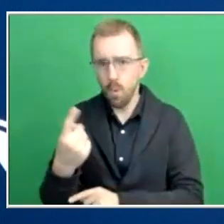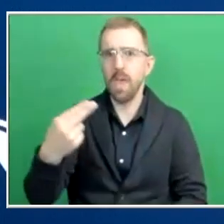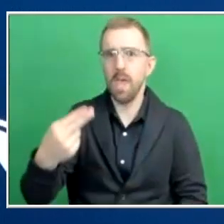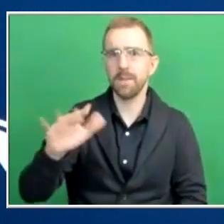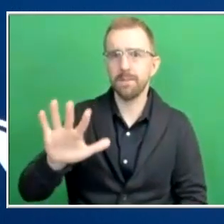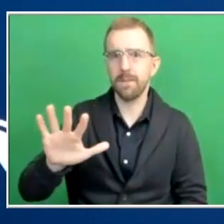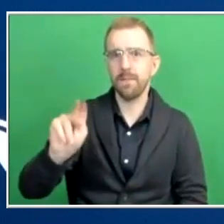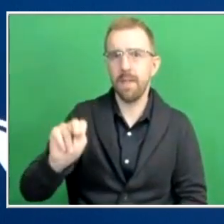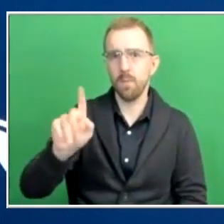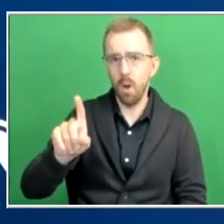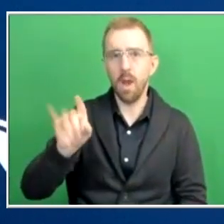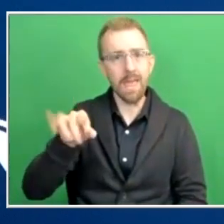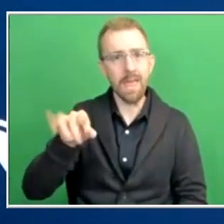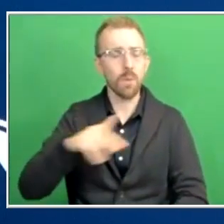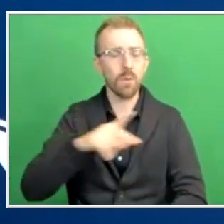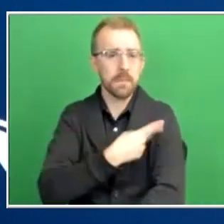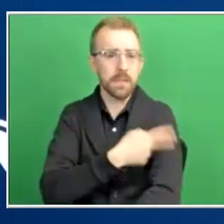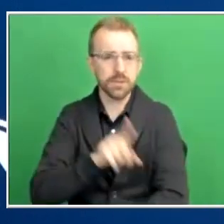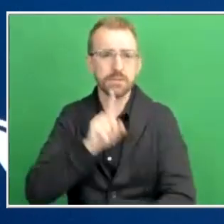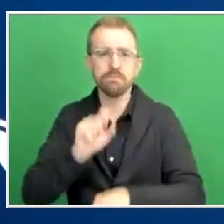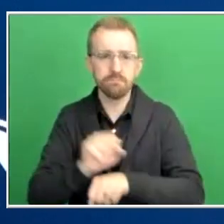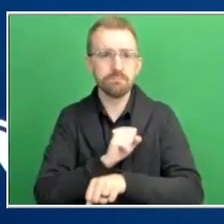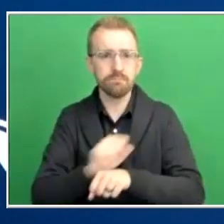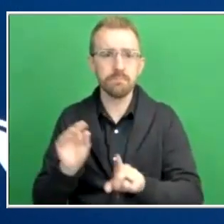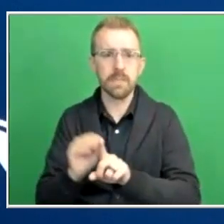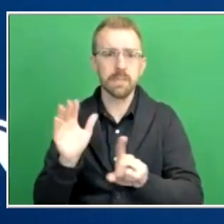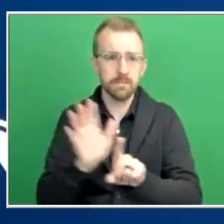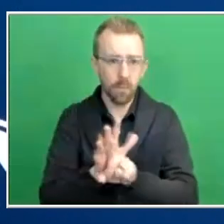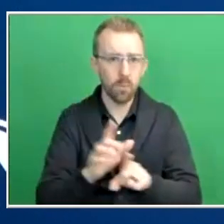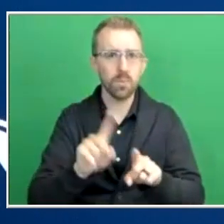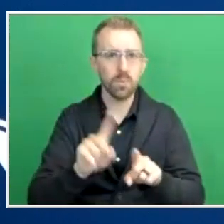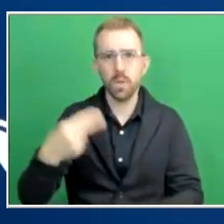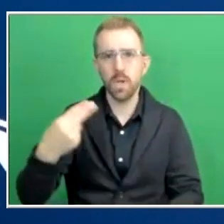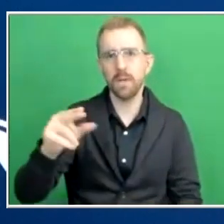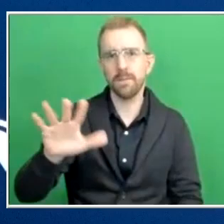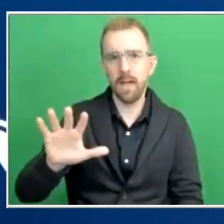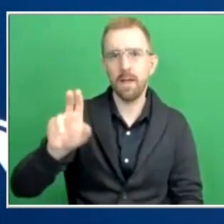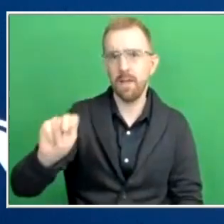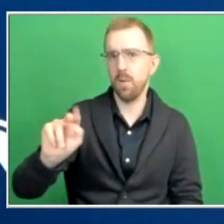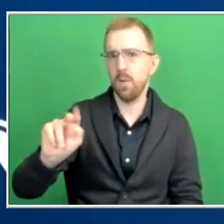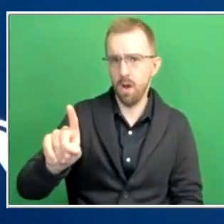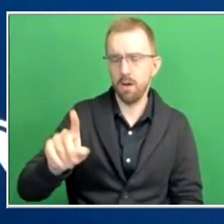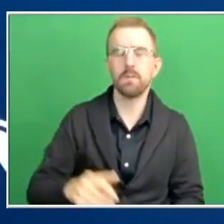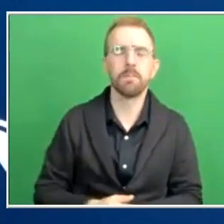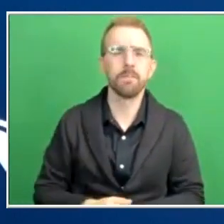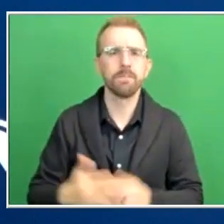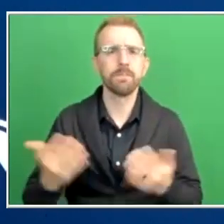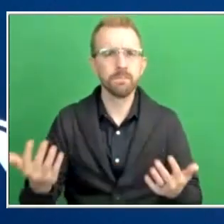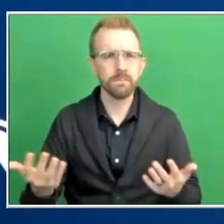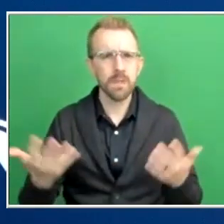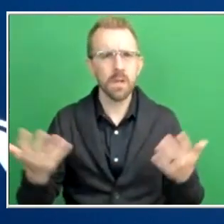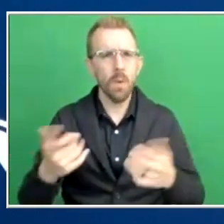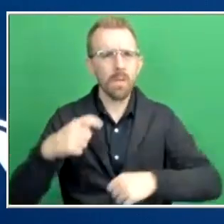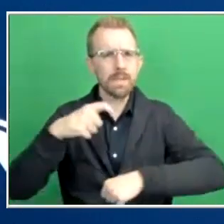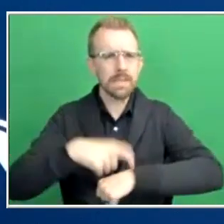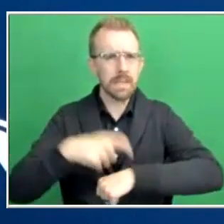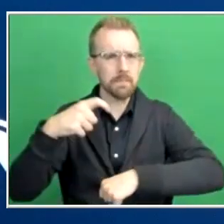those patients were exposed to H5N1. And then, so what was the timing? That is very important. What were their